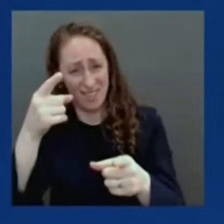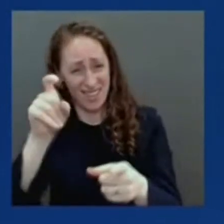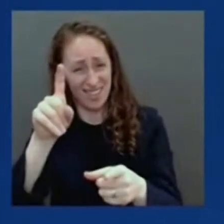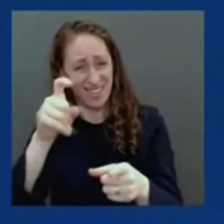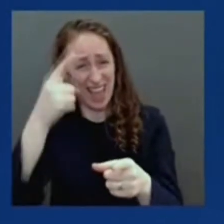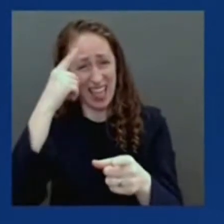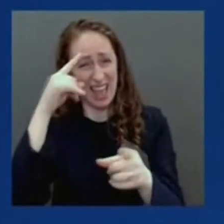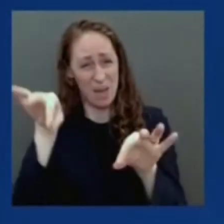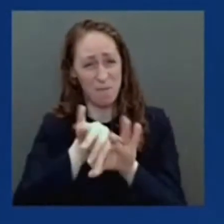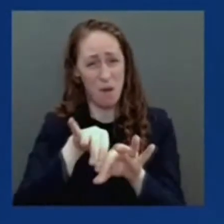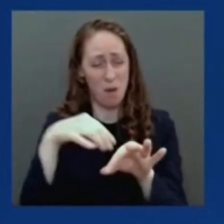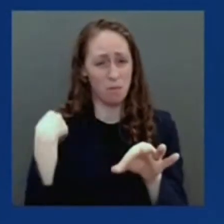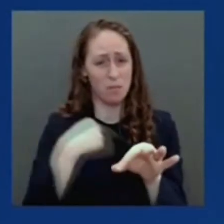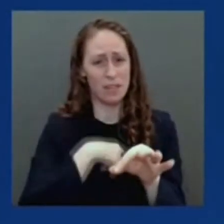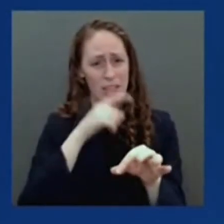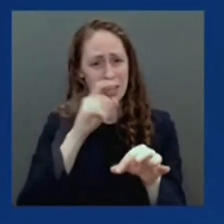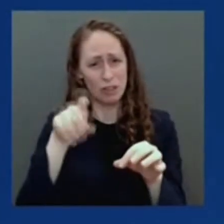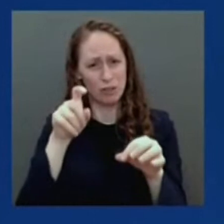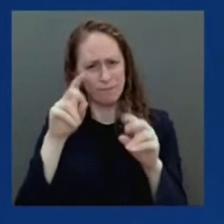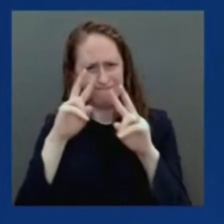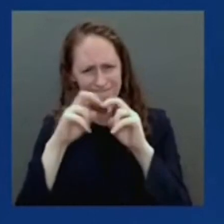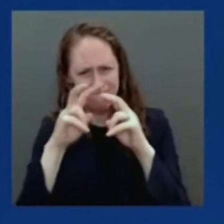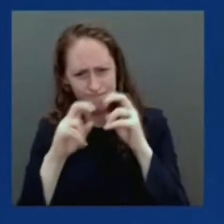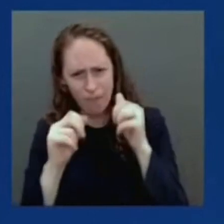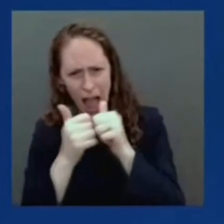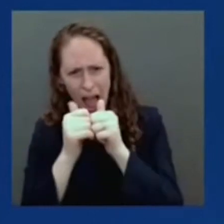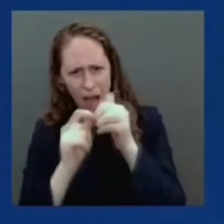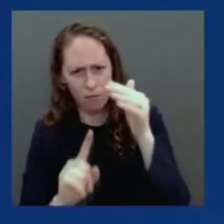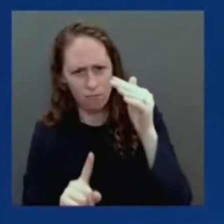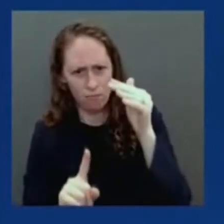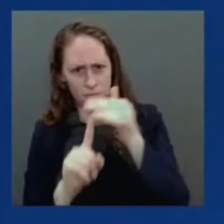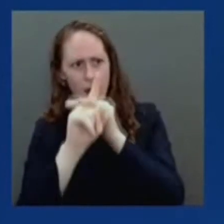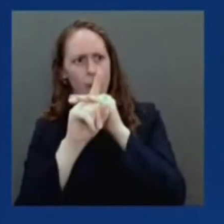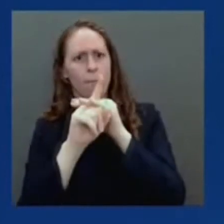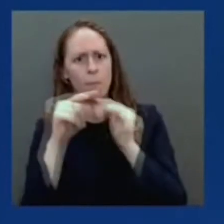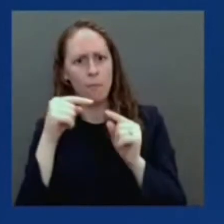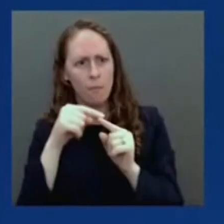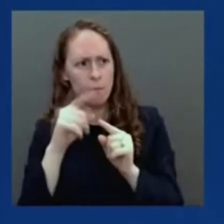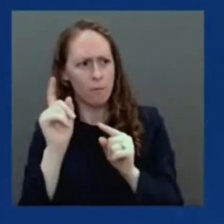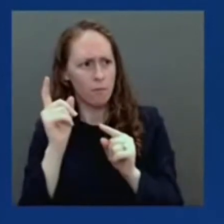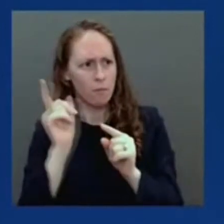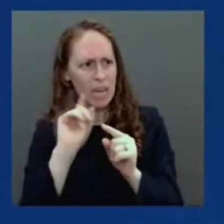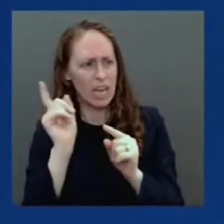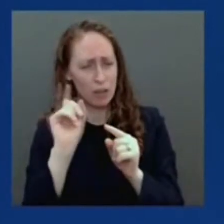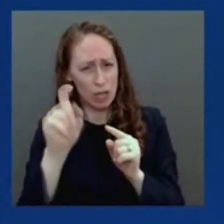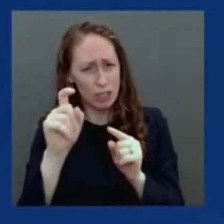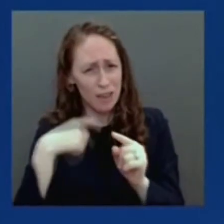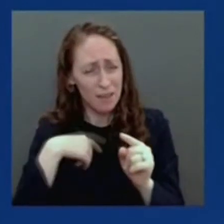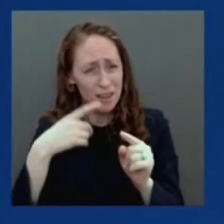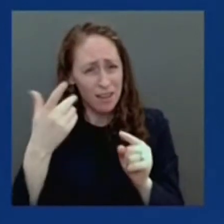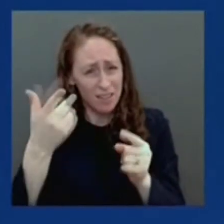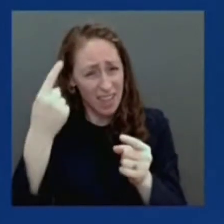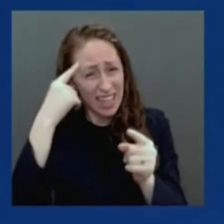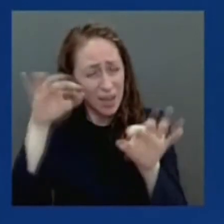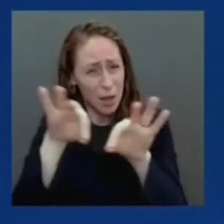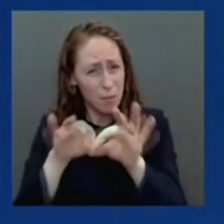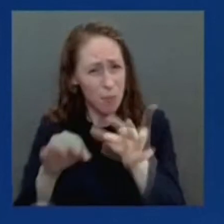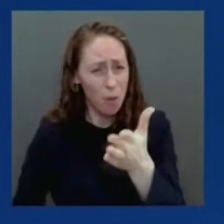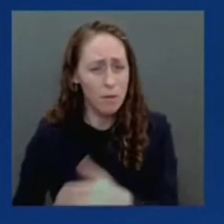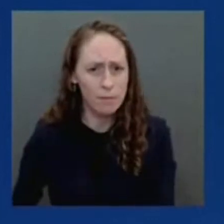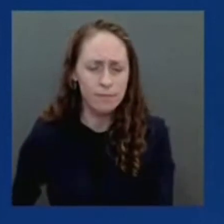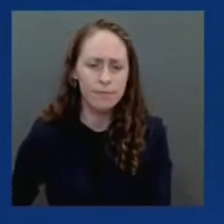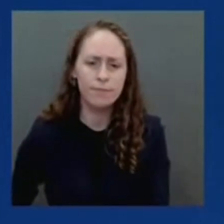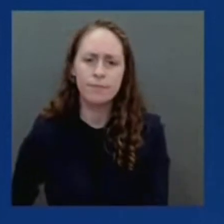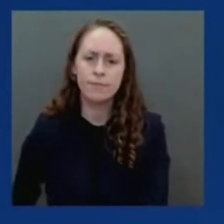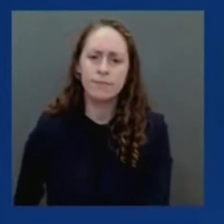the question. I'd start with, we share the senator's focus. A lot of the bill is about building